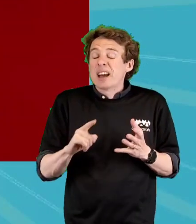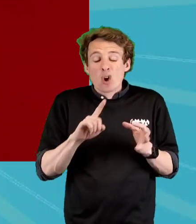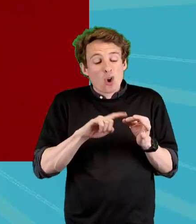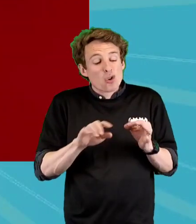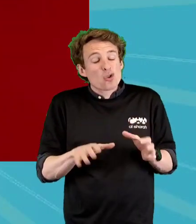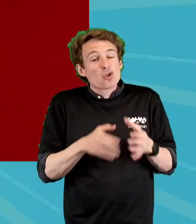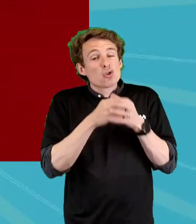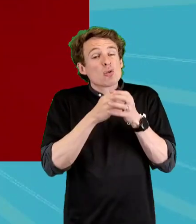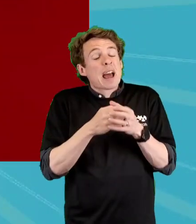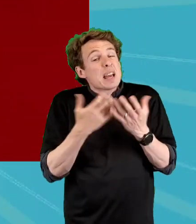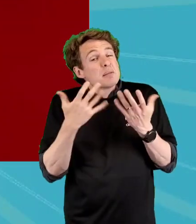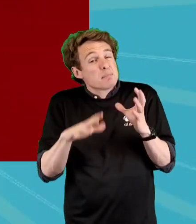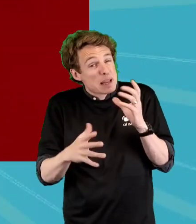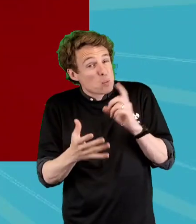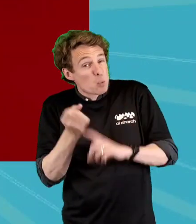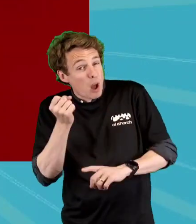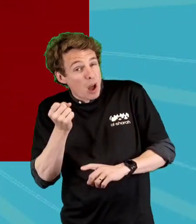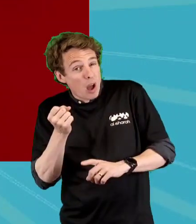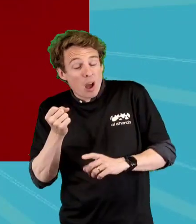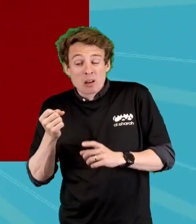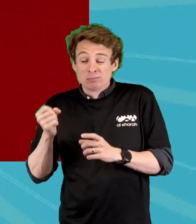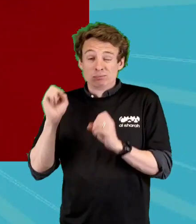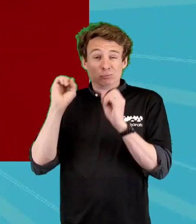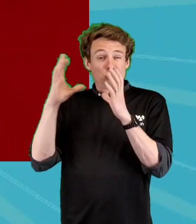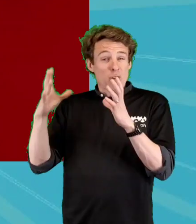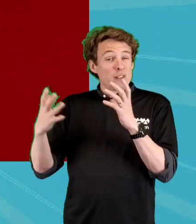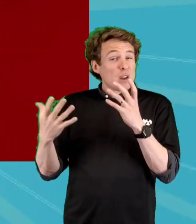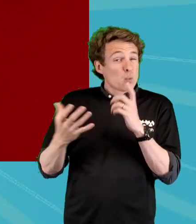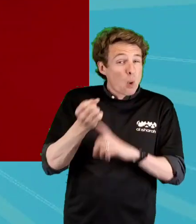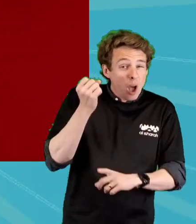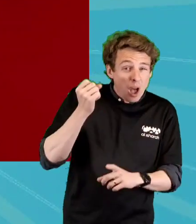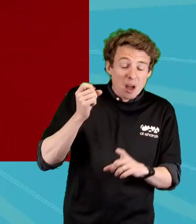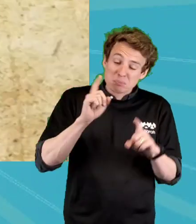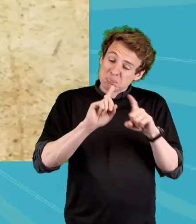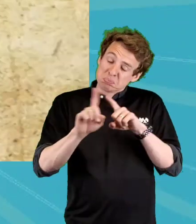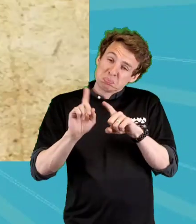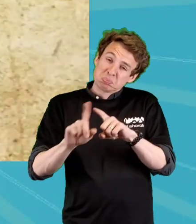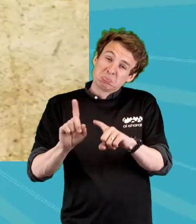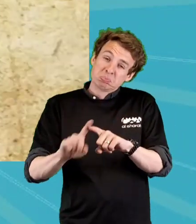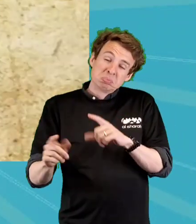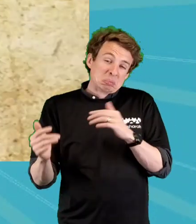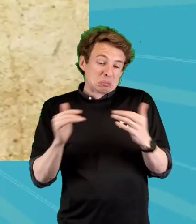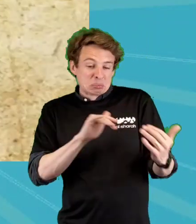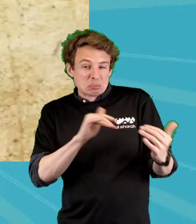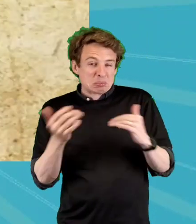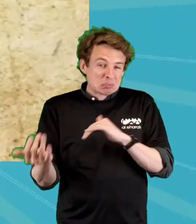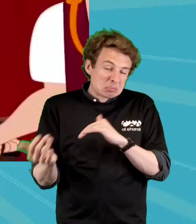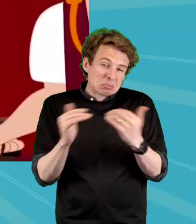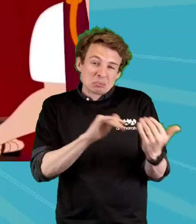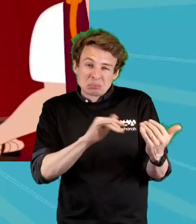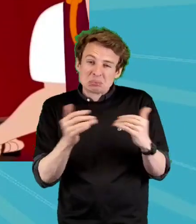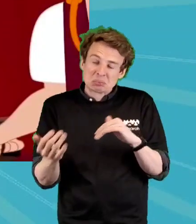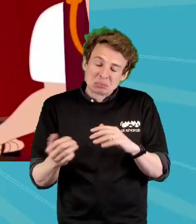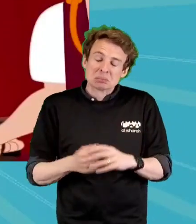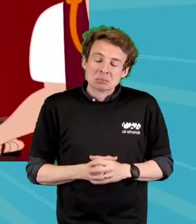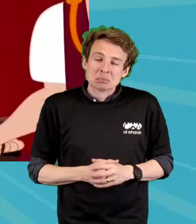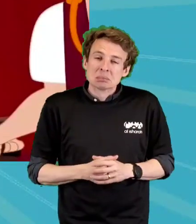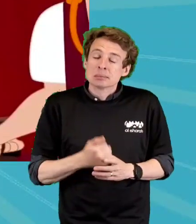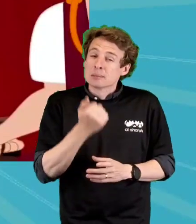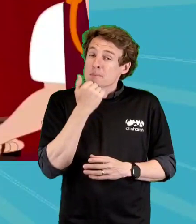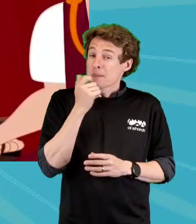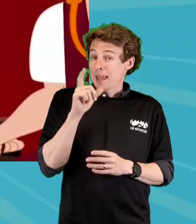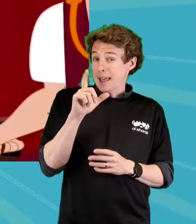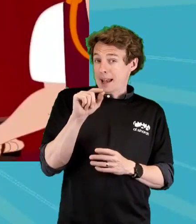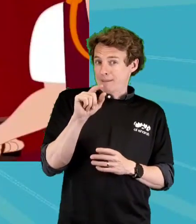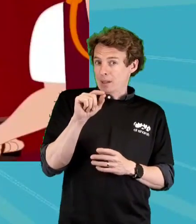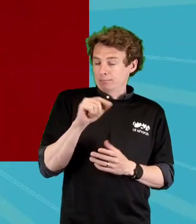sometimes the Quraysh won, and other times the Prophet won the battle. And number 11. What was the